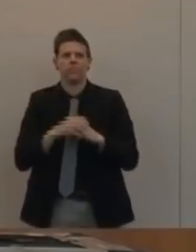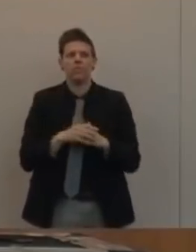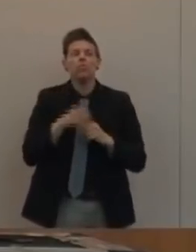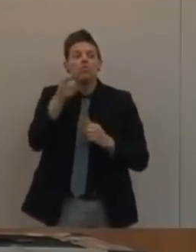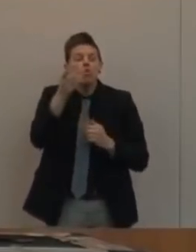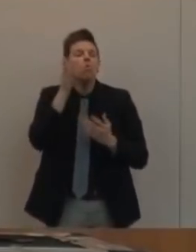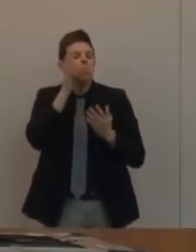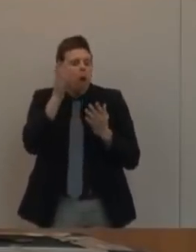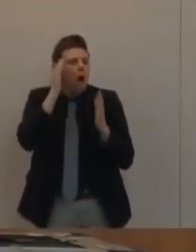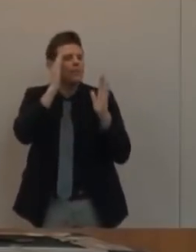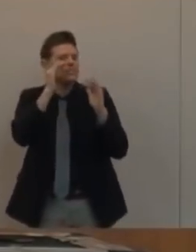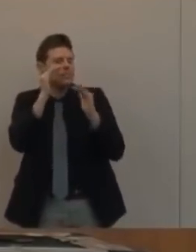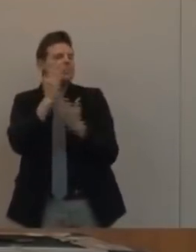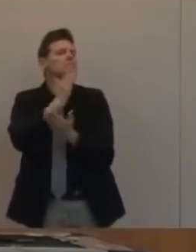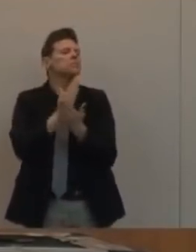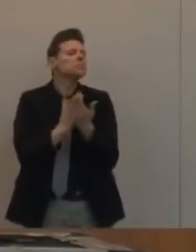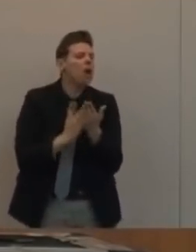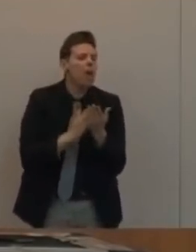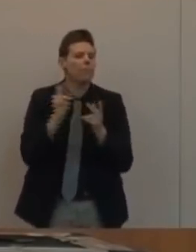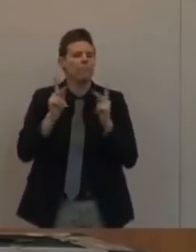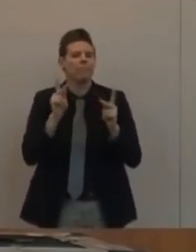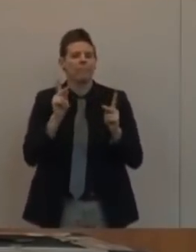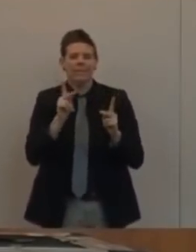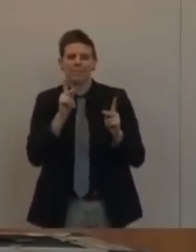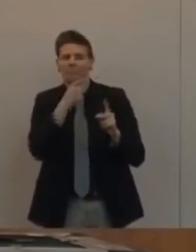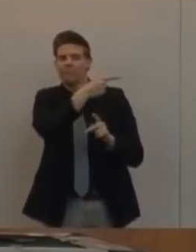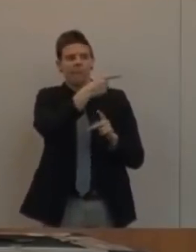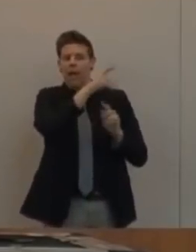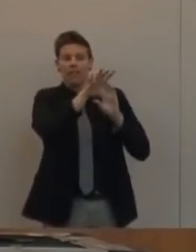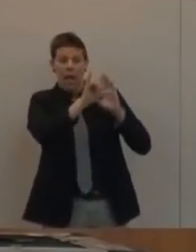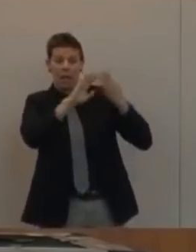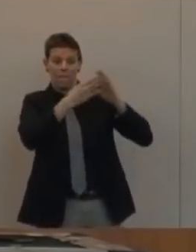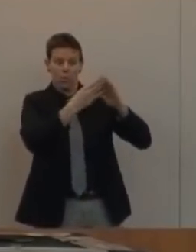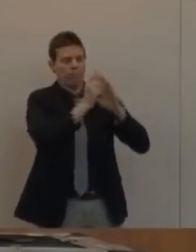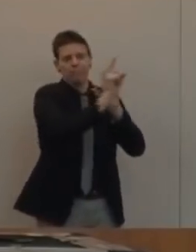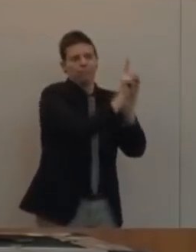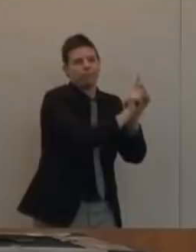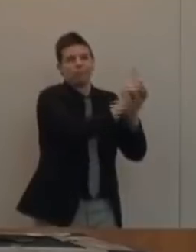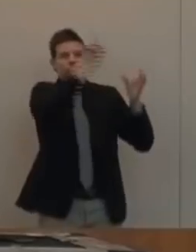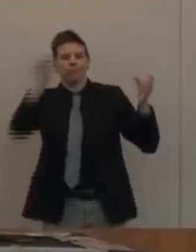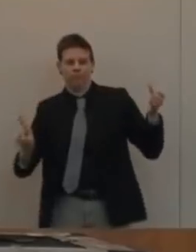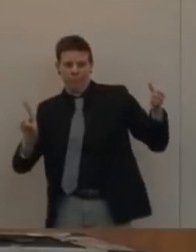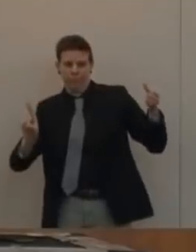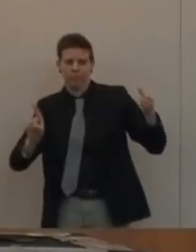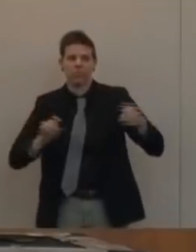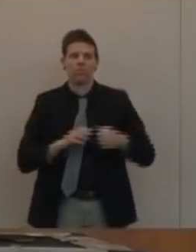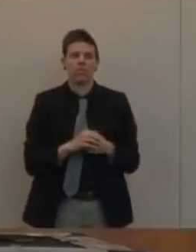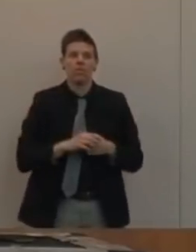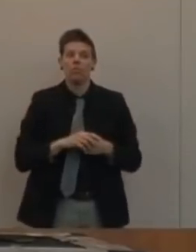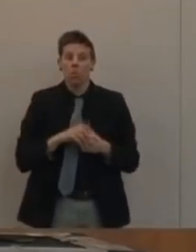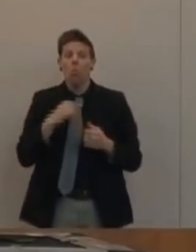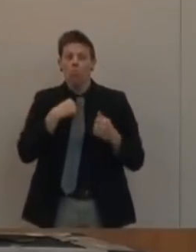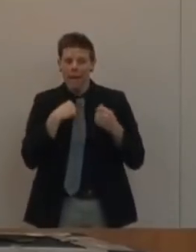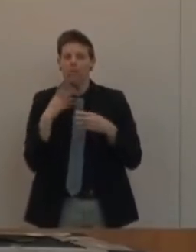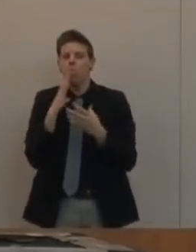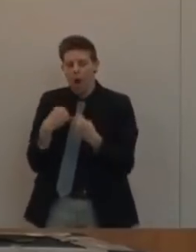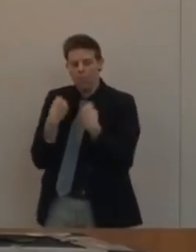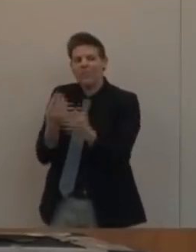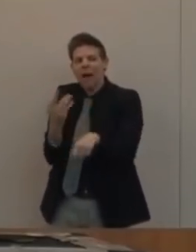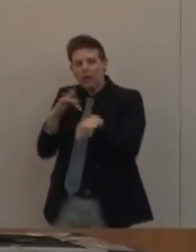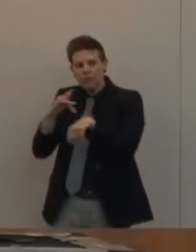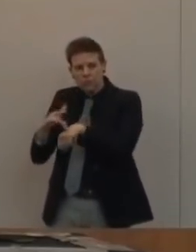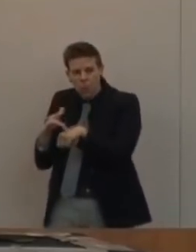treated outside of your community and will provide resources, including personal